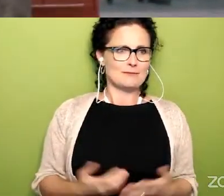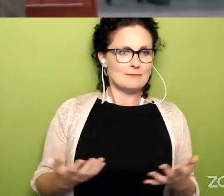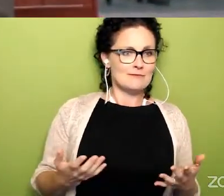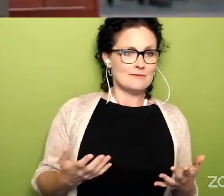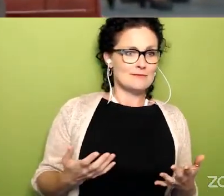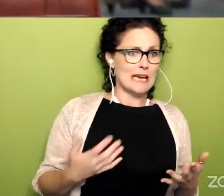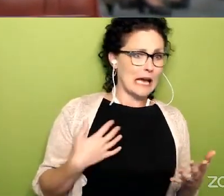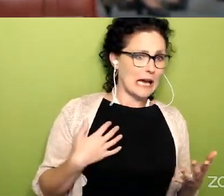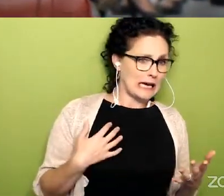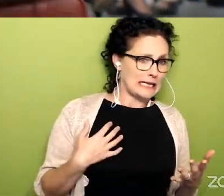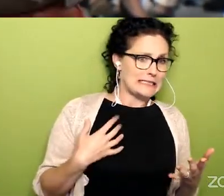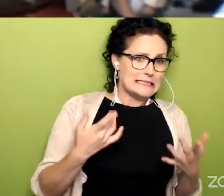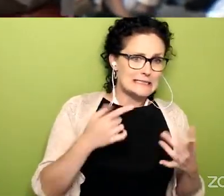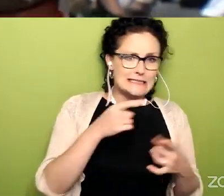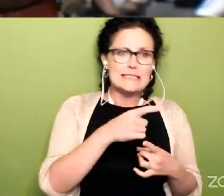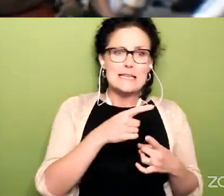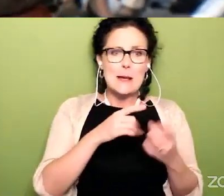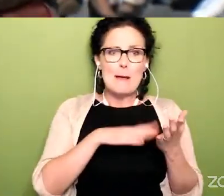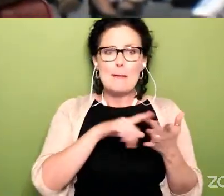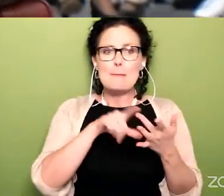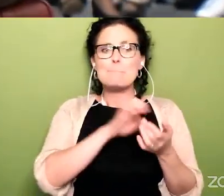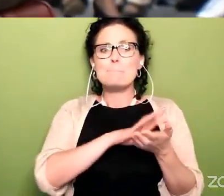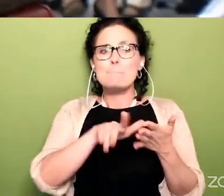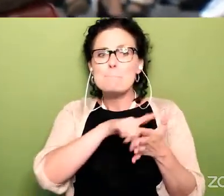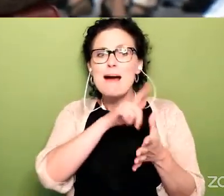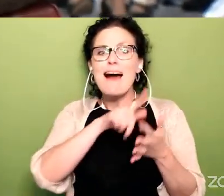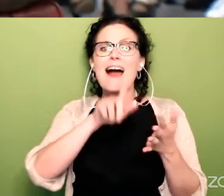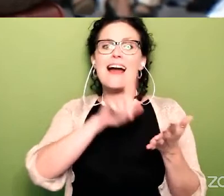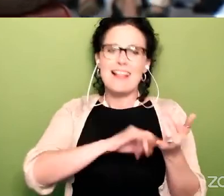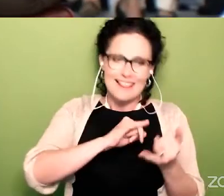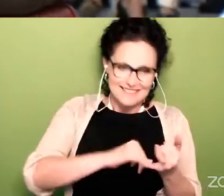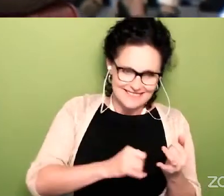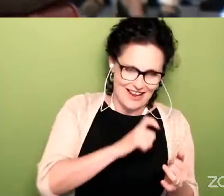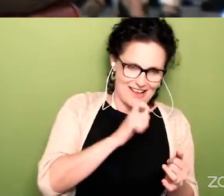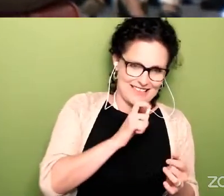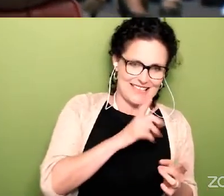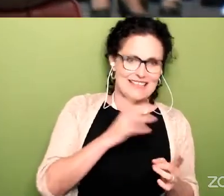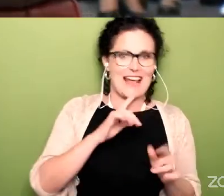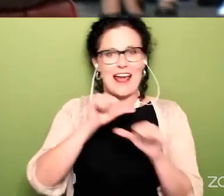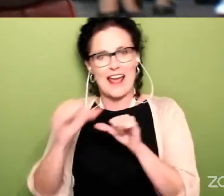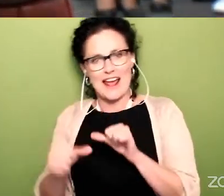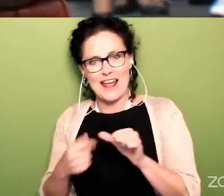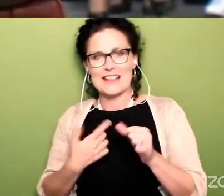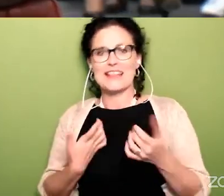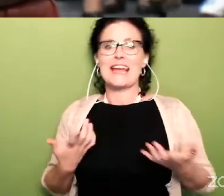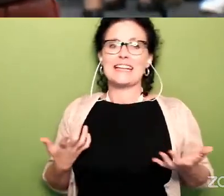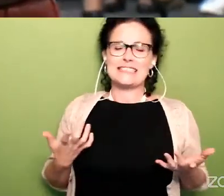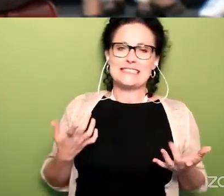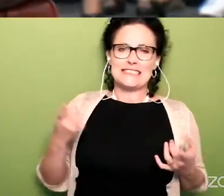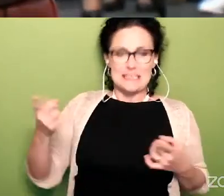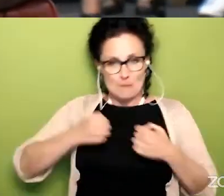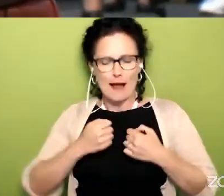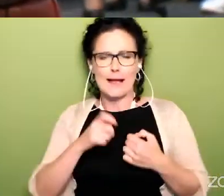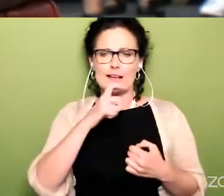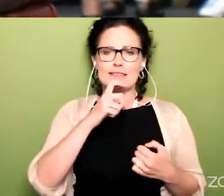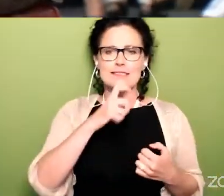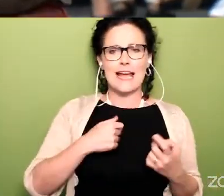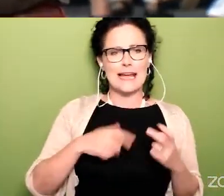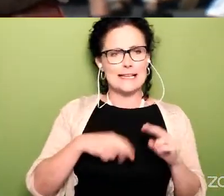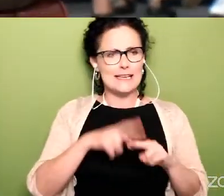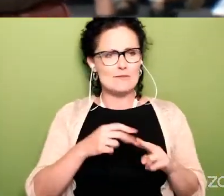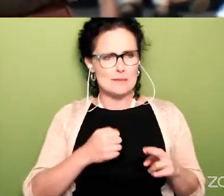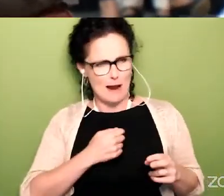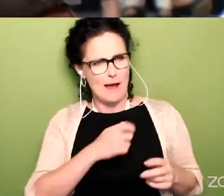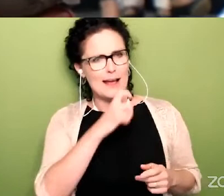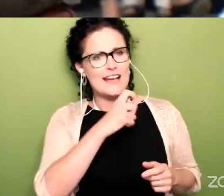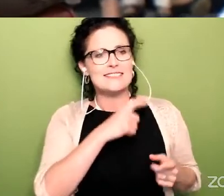What is this, Mandeep? You know I will take care of you. I keep thinking of my mother and how she looked as we drove off. They want